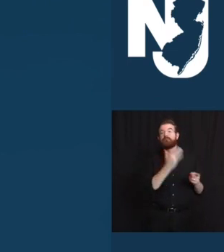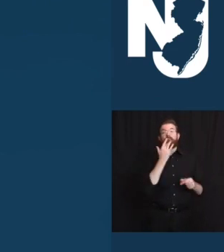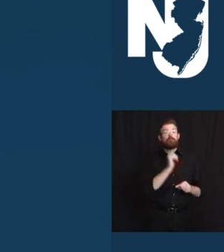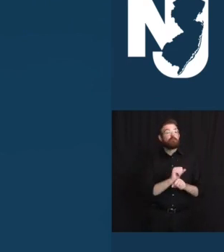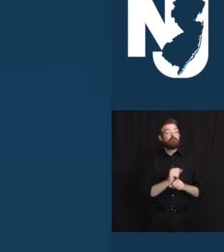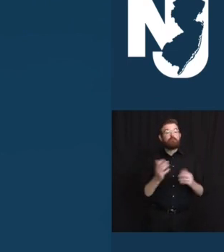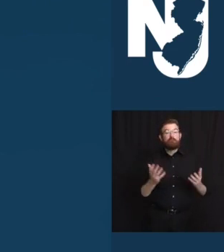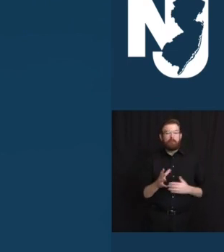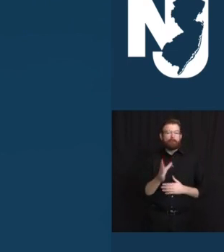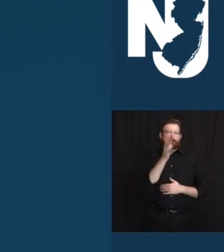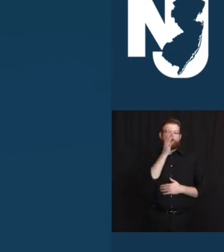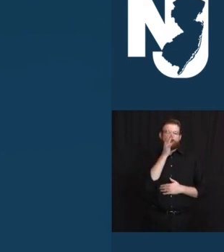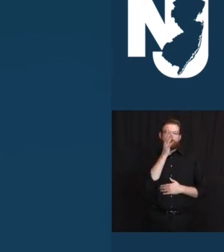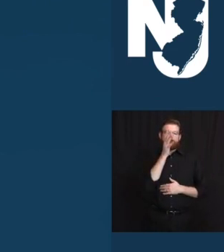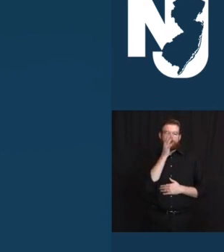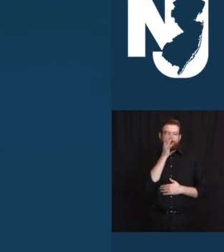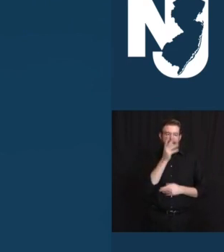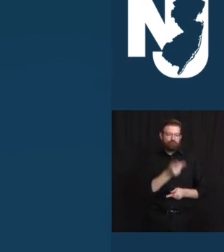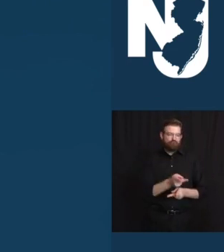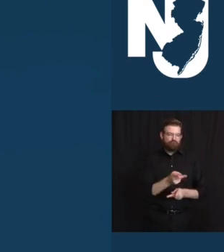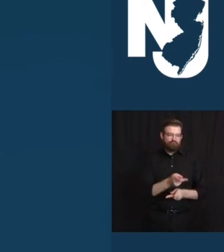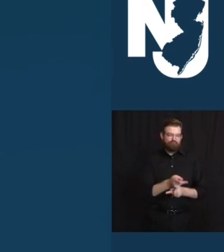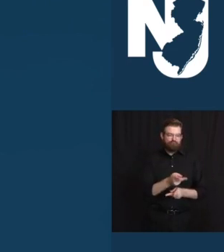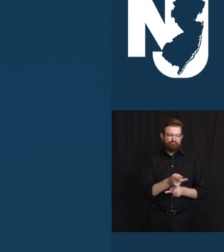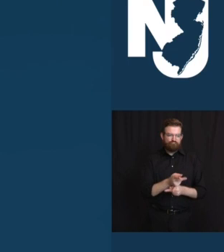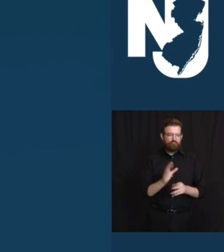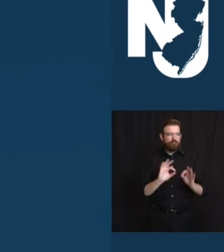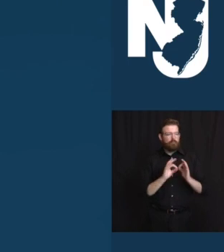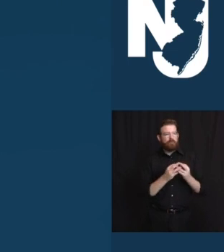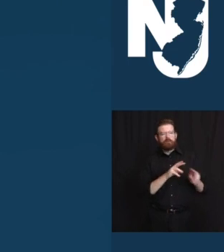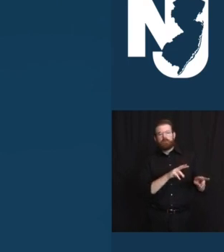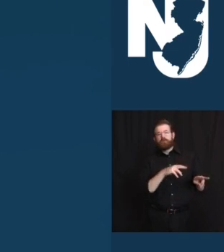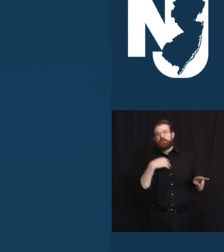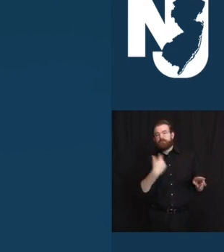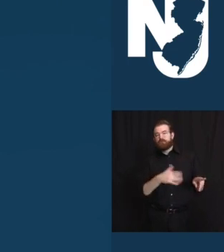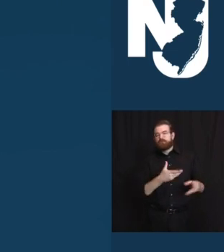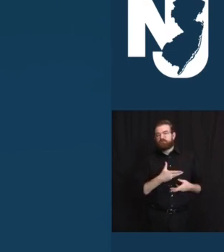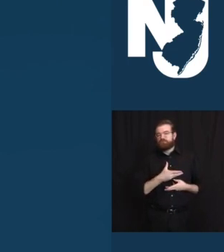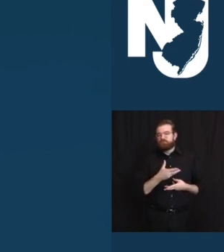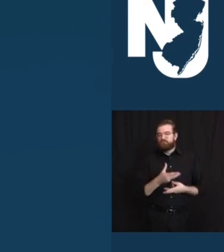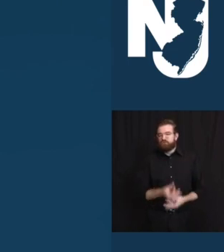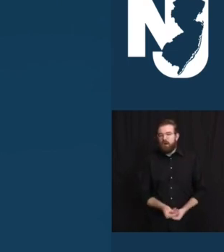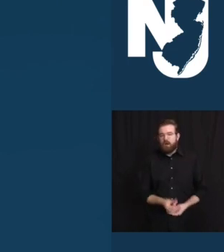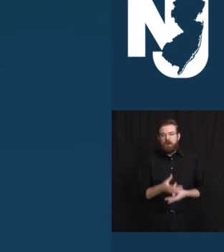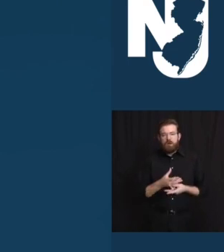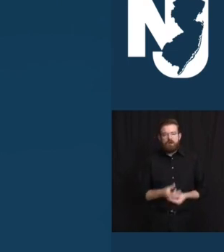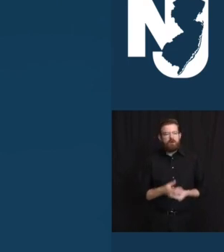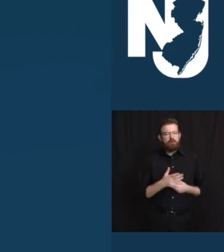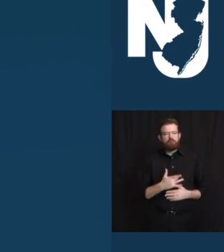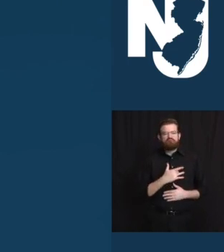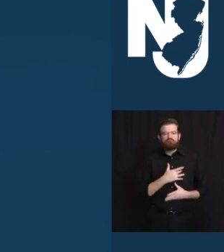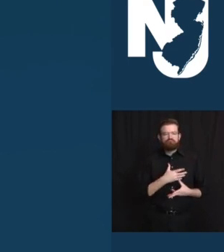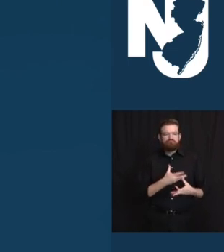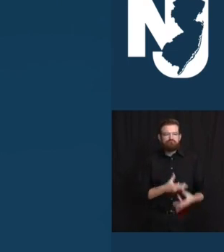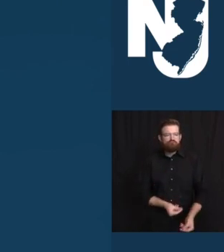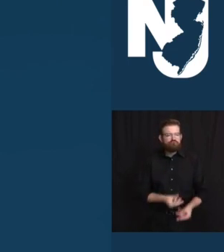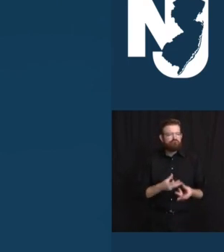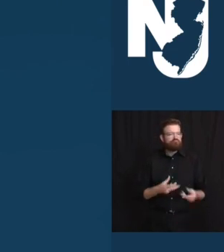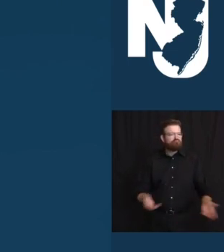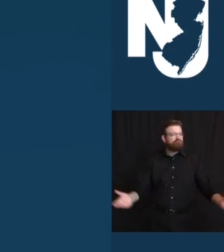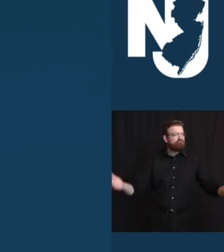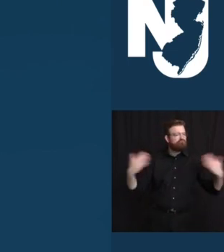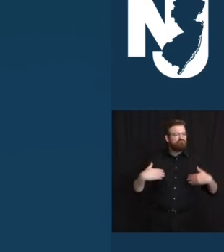Her family will remember her as a gentle soul with a kind heart, always ready to welcome others into her home for coffee